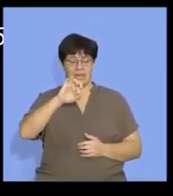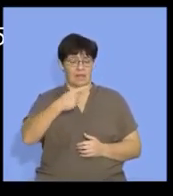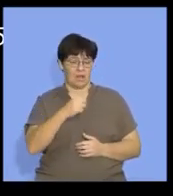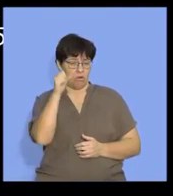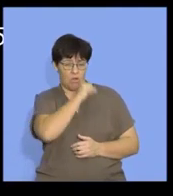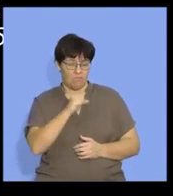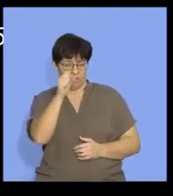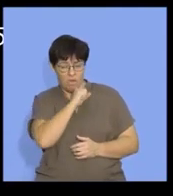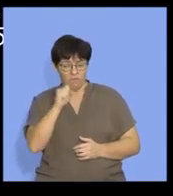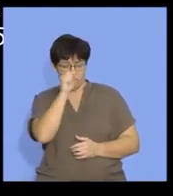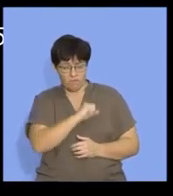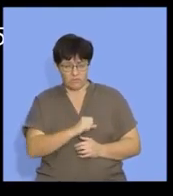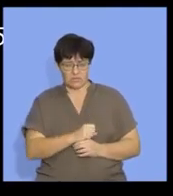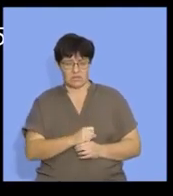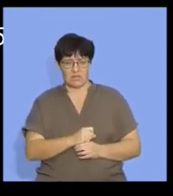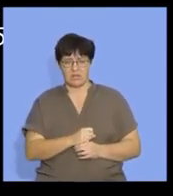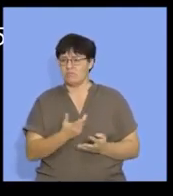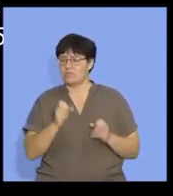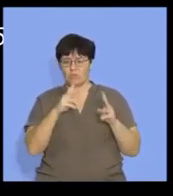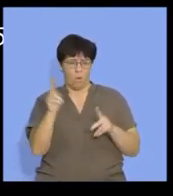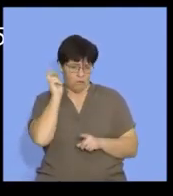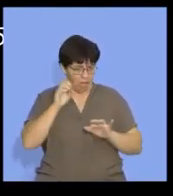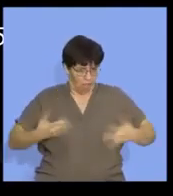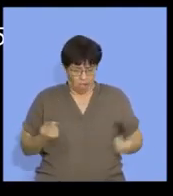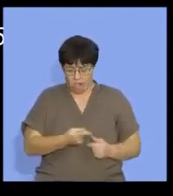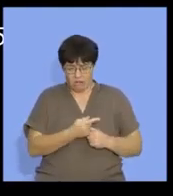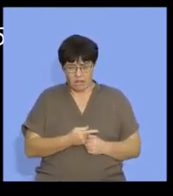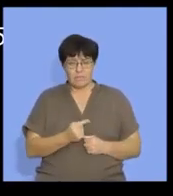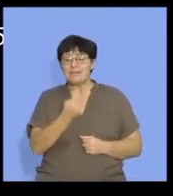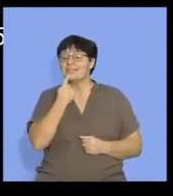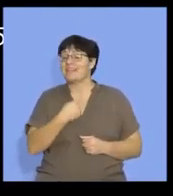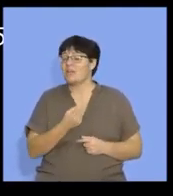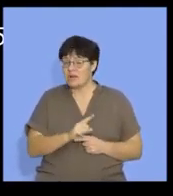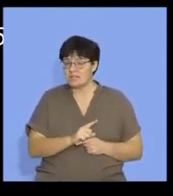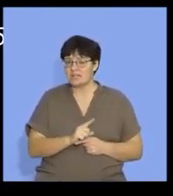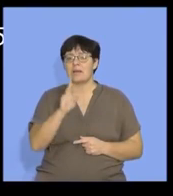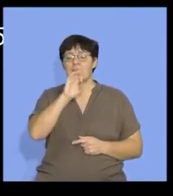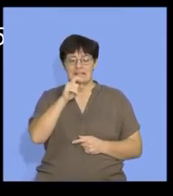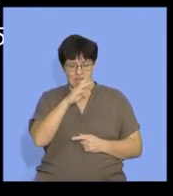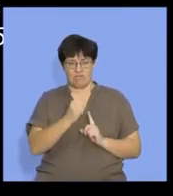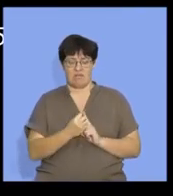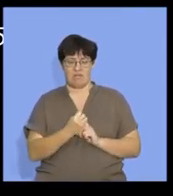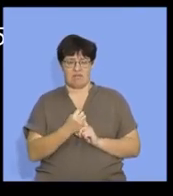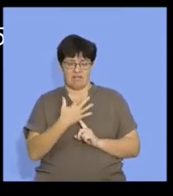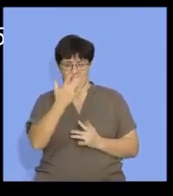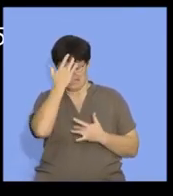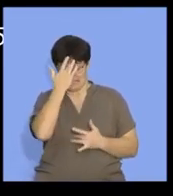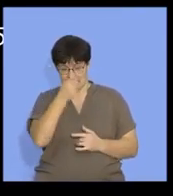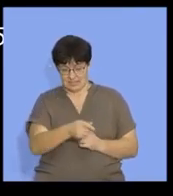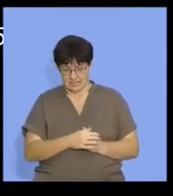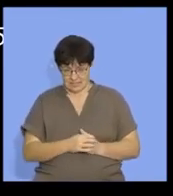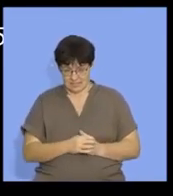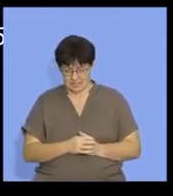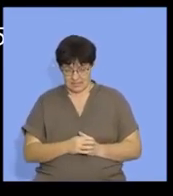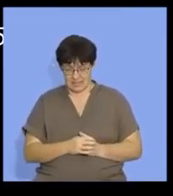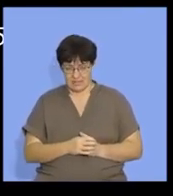you have never heard of it before, that is okay, because remember, what does it tell you? It's a bacterial disease. Okay, so